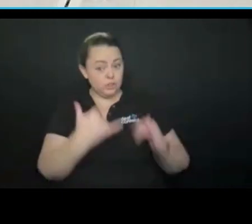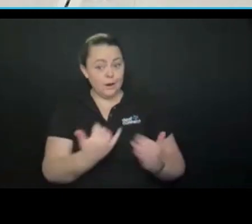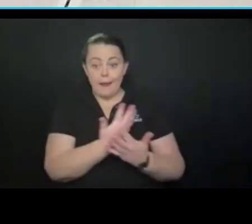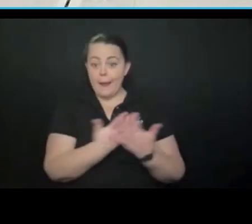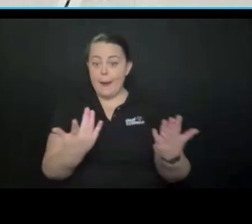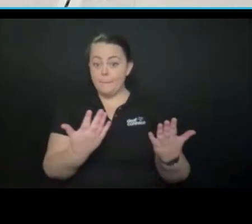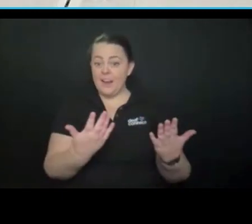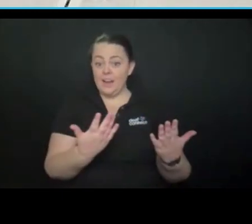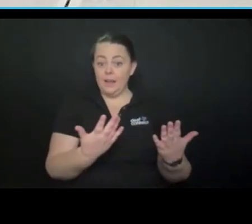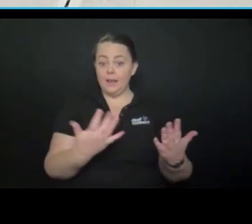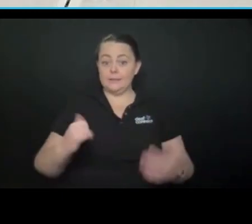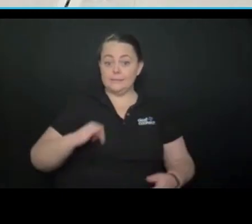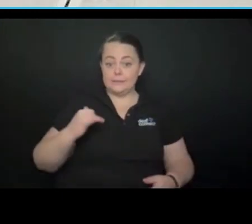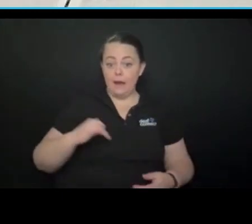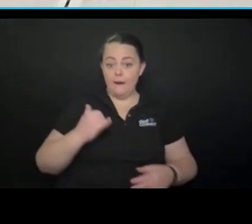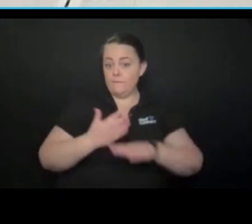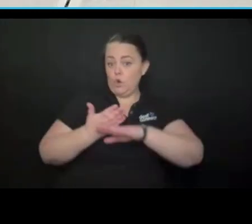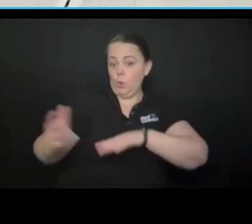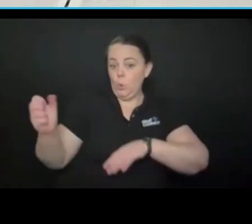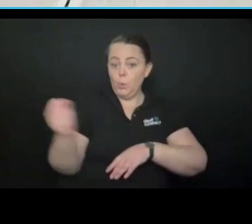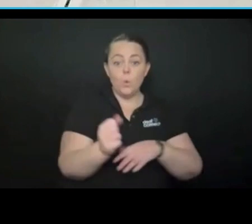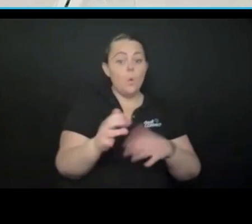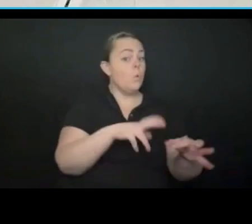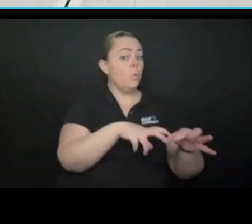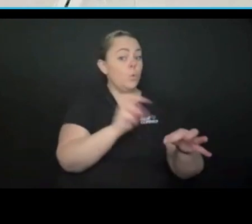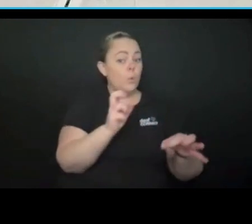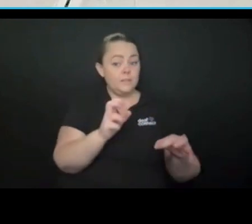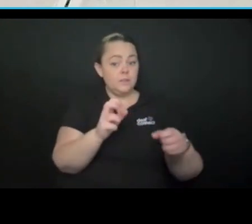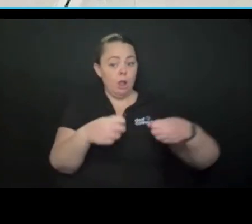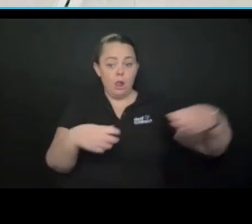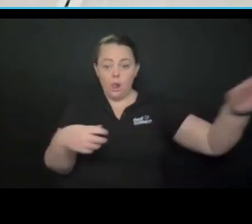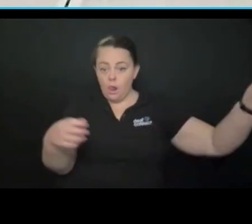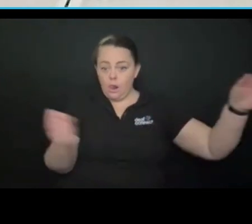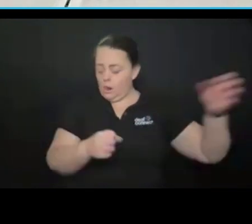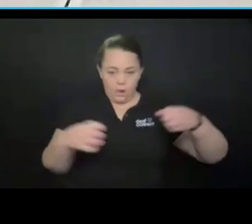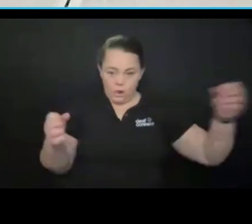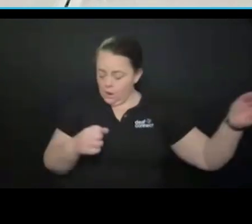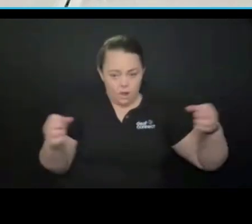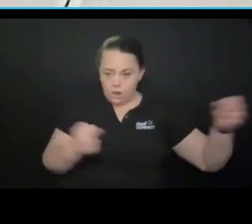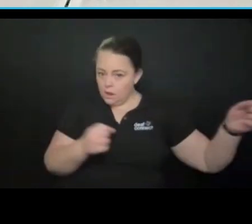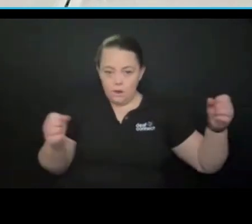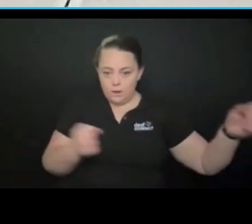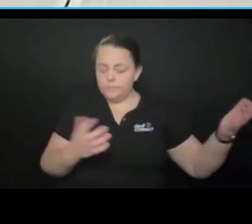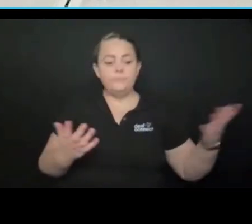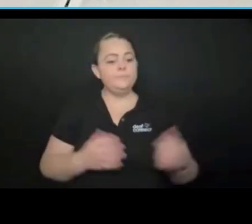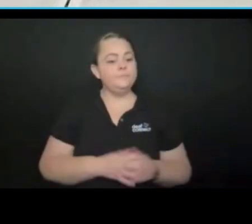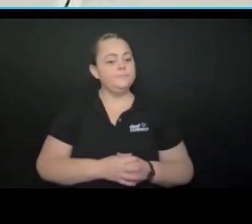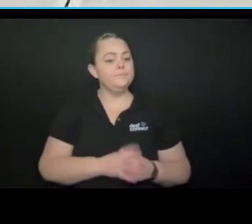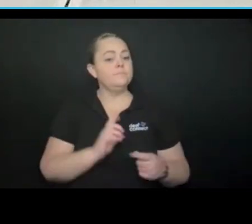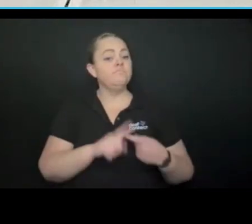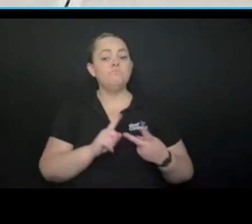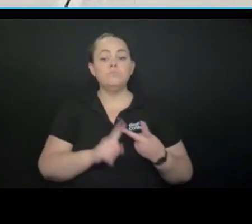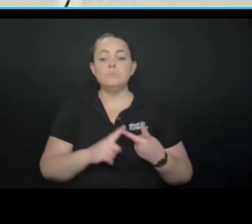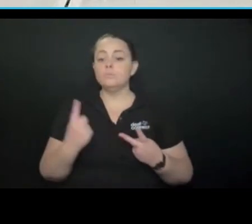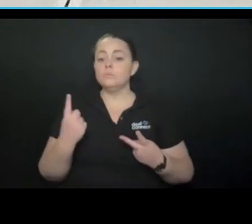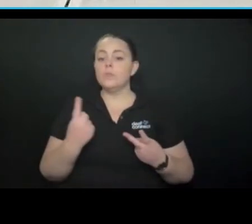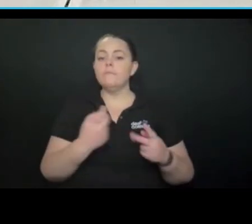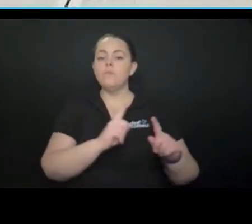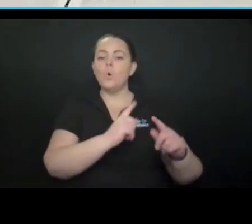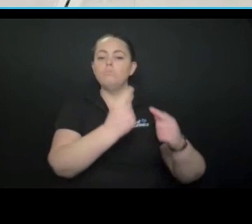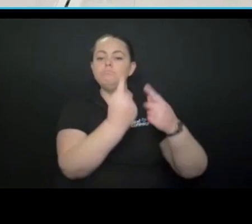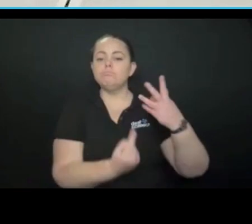It relates to key roles, so service manager, registered nurse, enrolled nurse, personal care staff